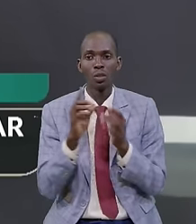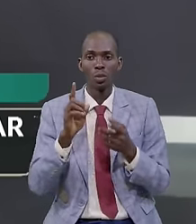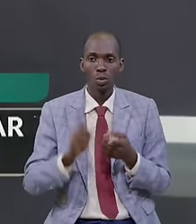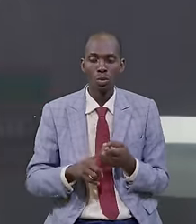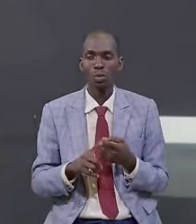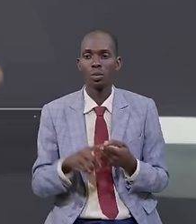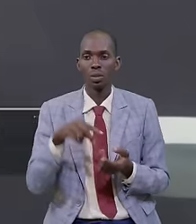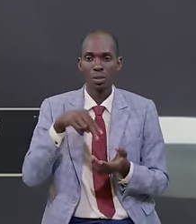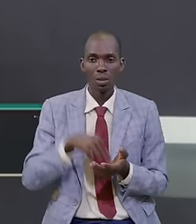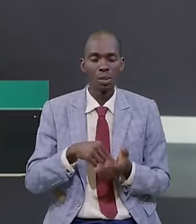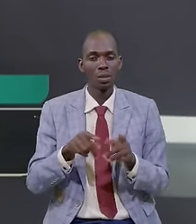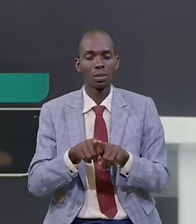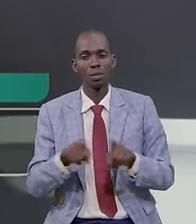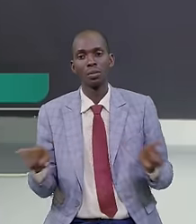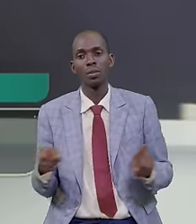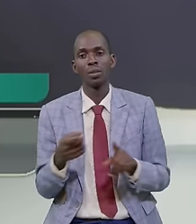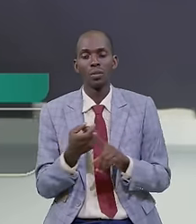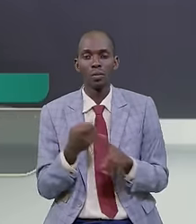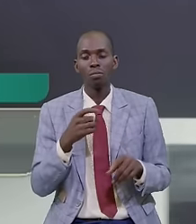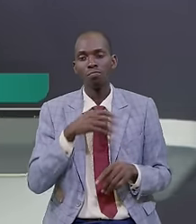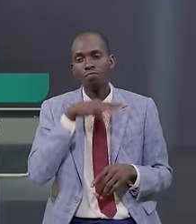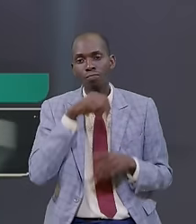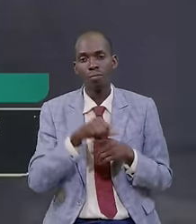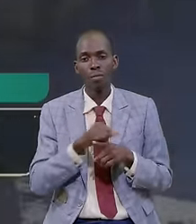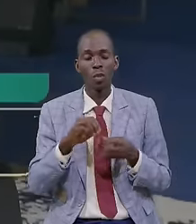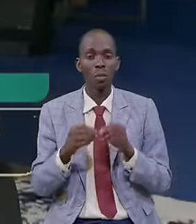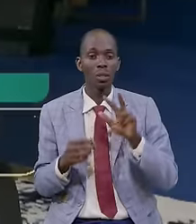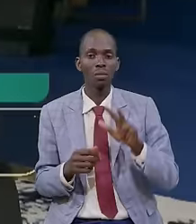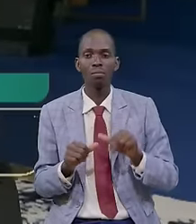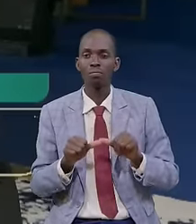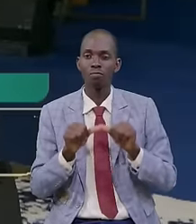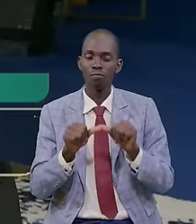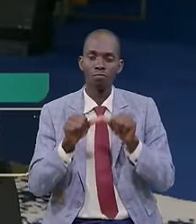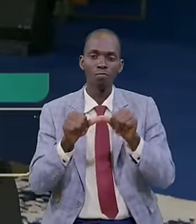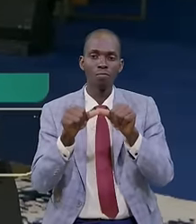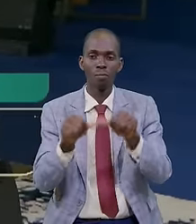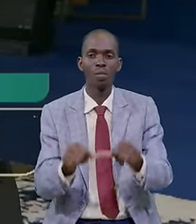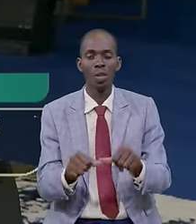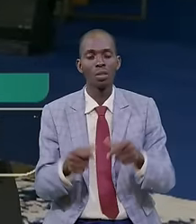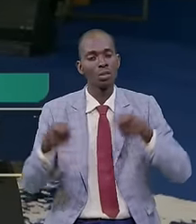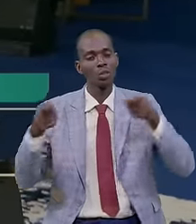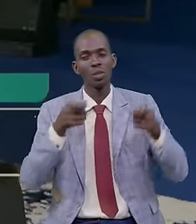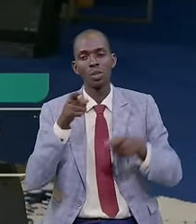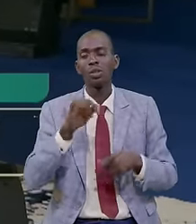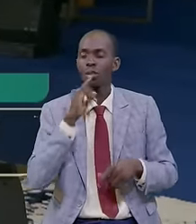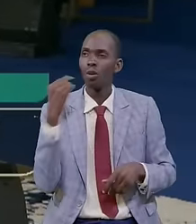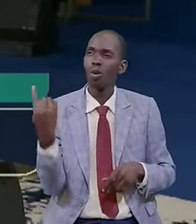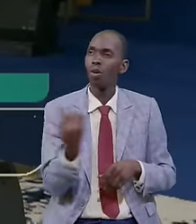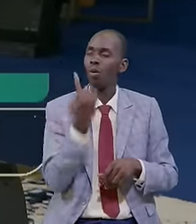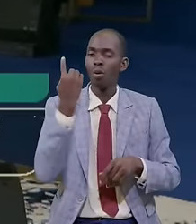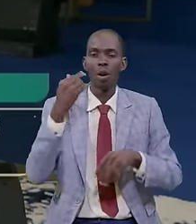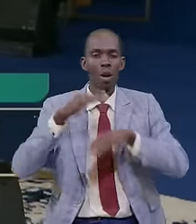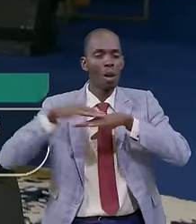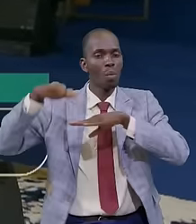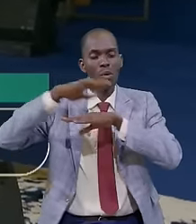the perpetual dominion. He is always on top of the situation. Problem, he's